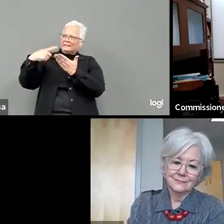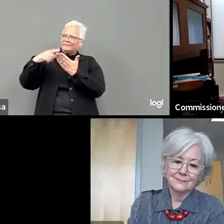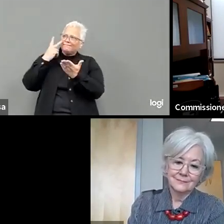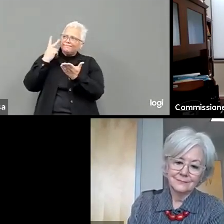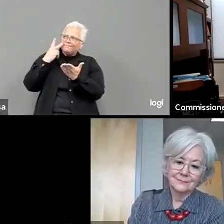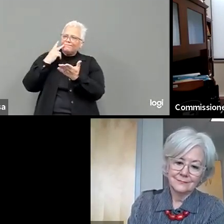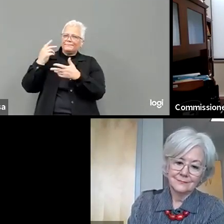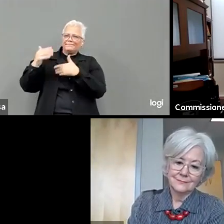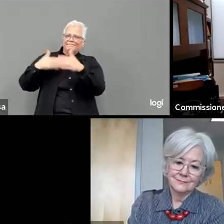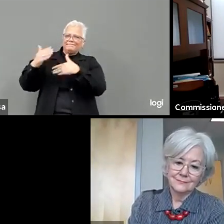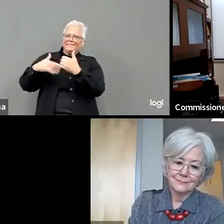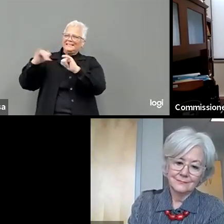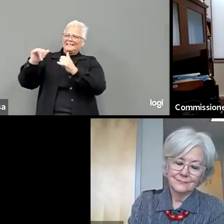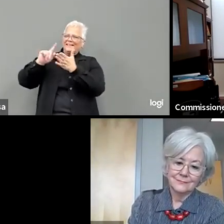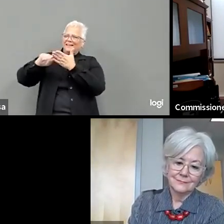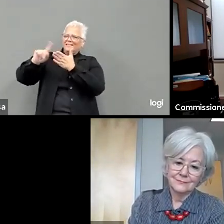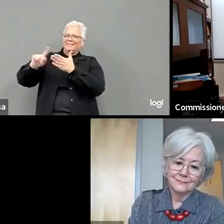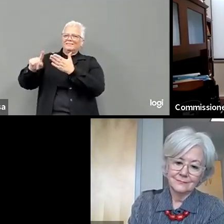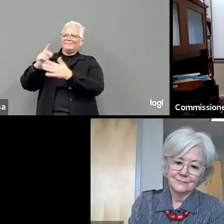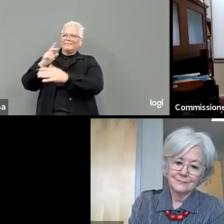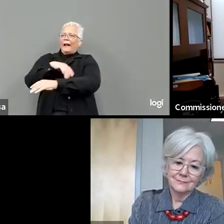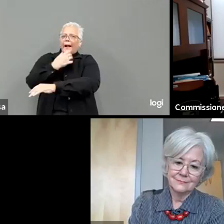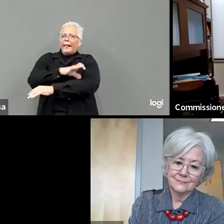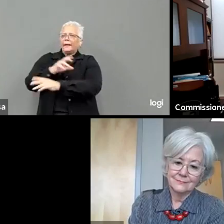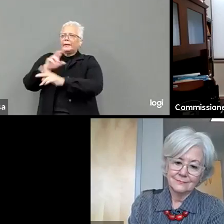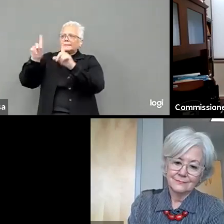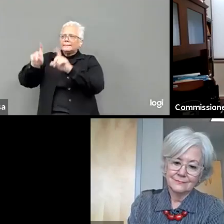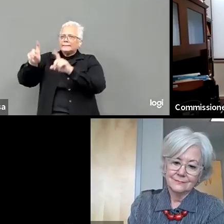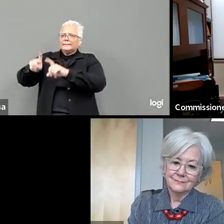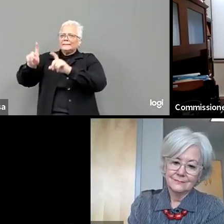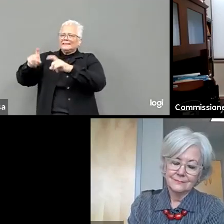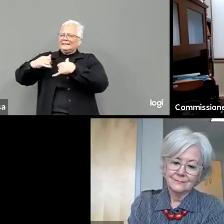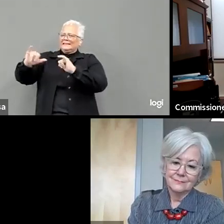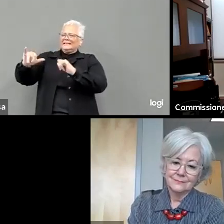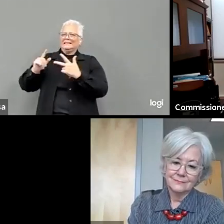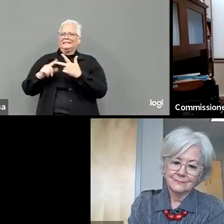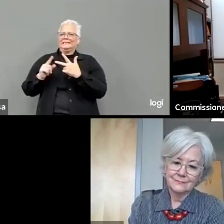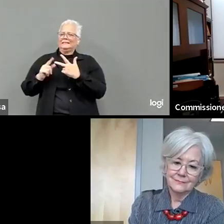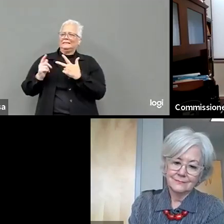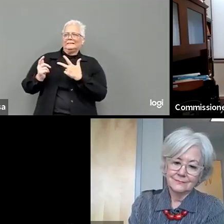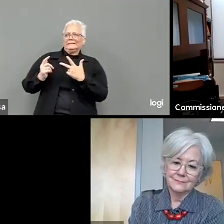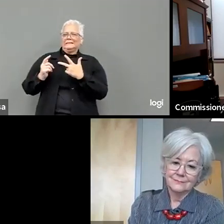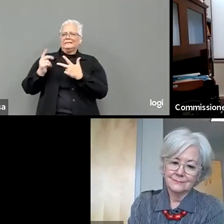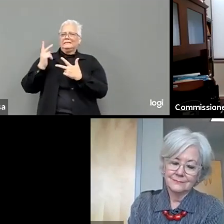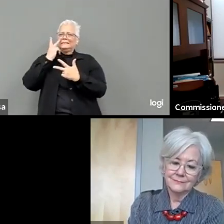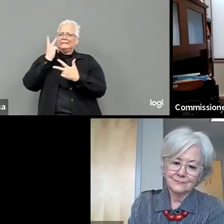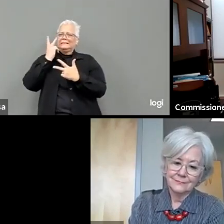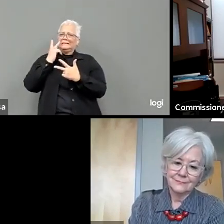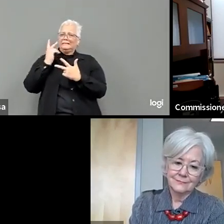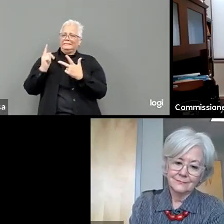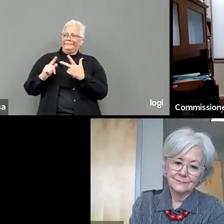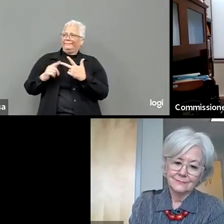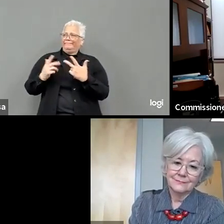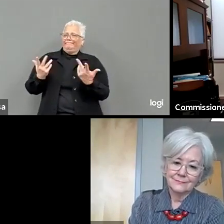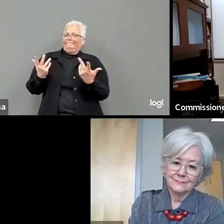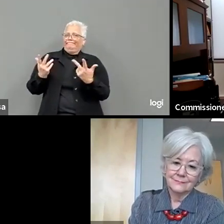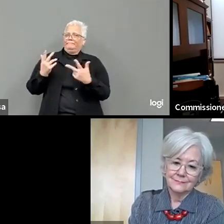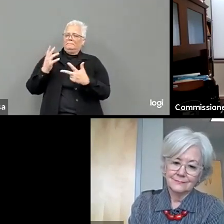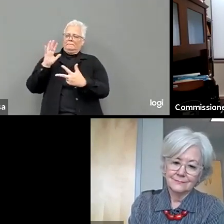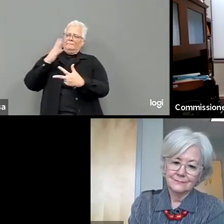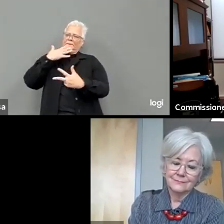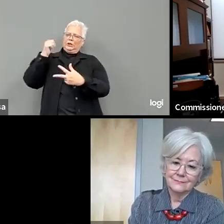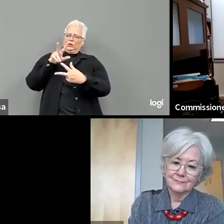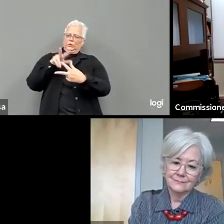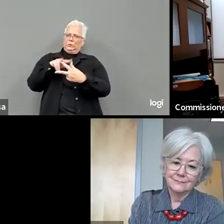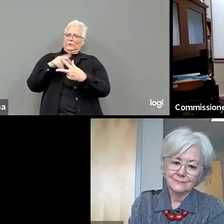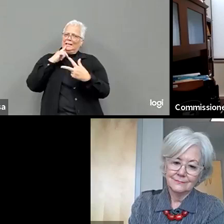more people in a safe manner. So we don't have a time frame for when that's going to be available, probably not until late spring, early